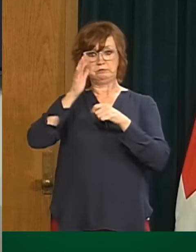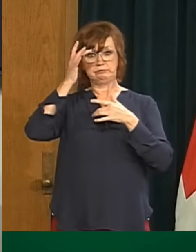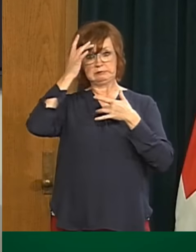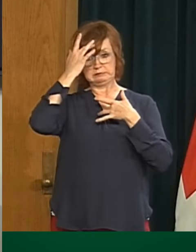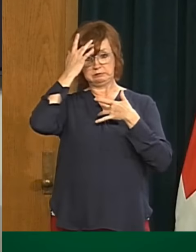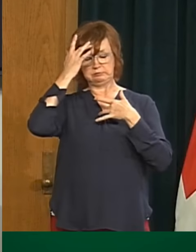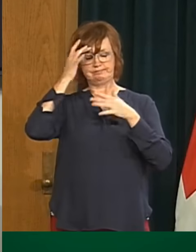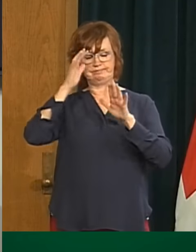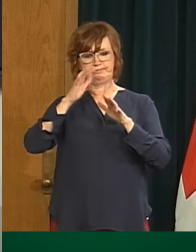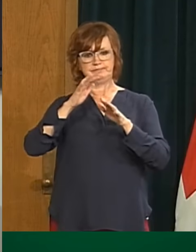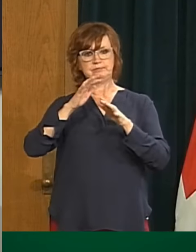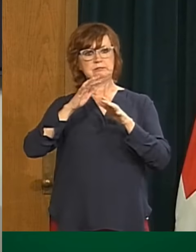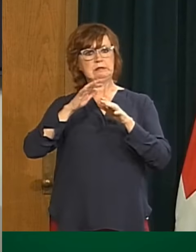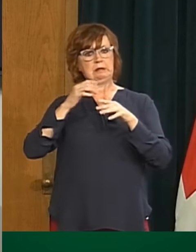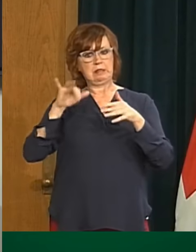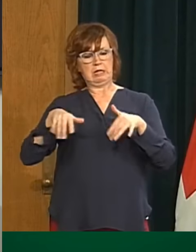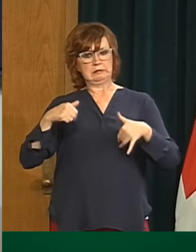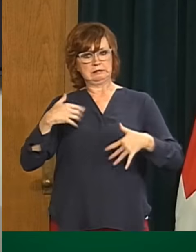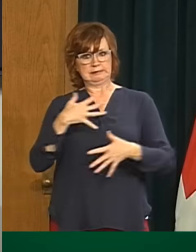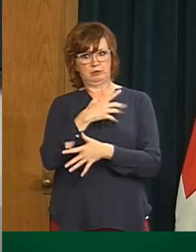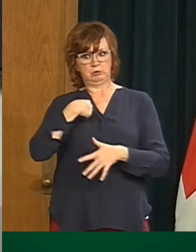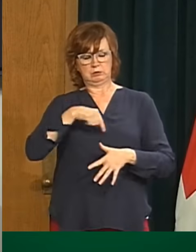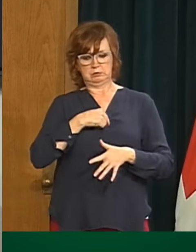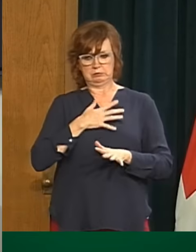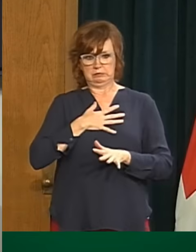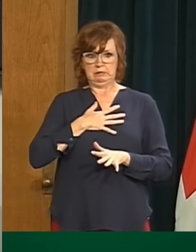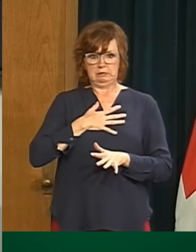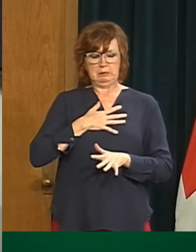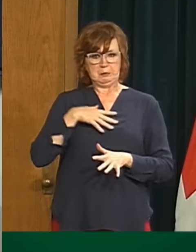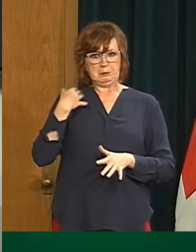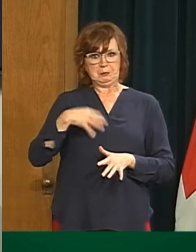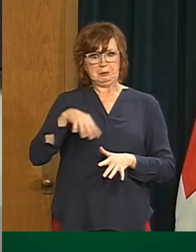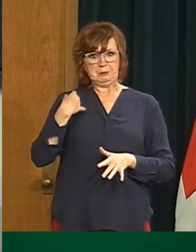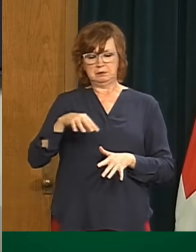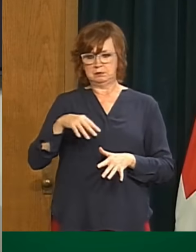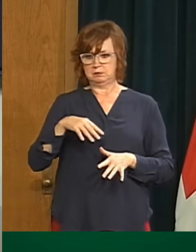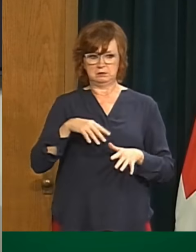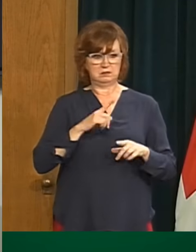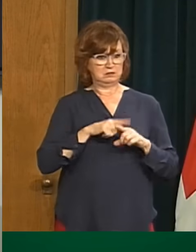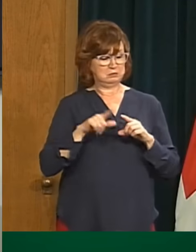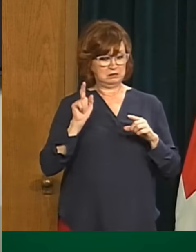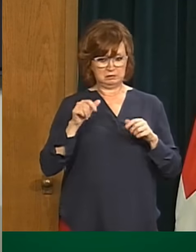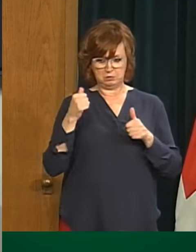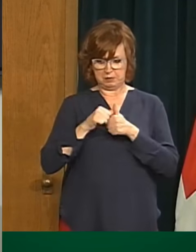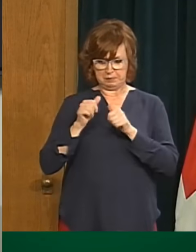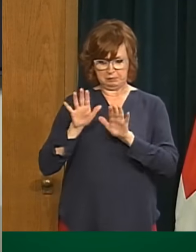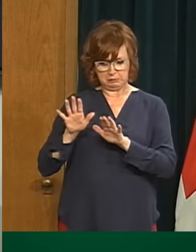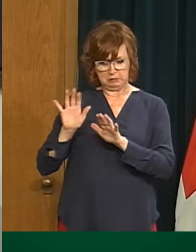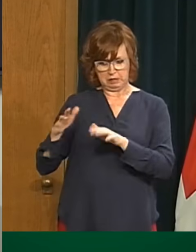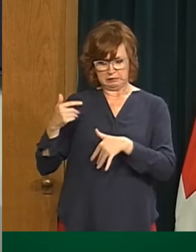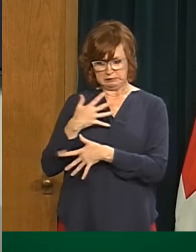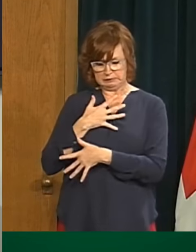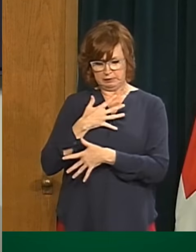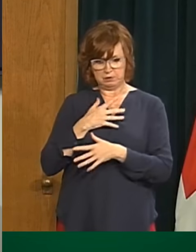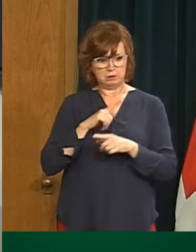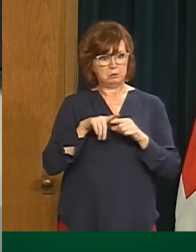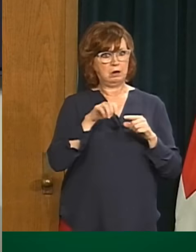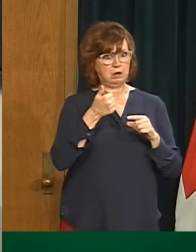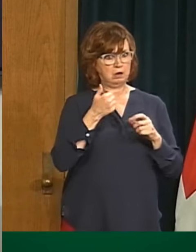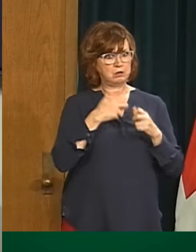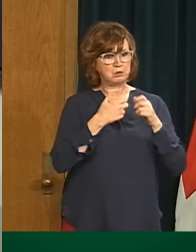jump, we also have to balance it out that people have healthcare needs and we cannot keep our facilities closed.